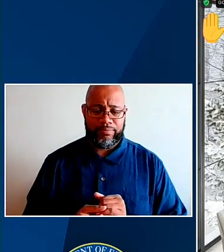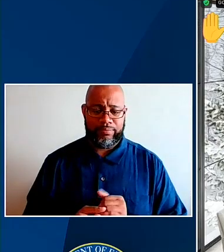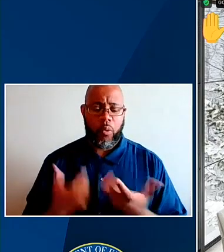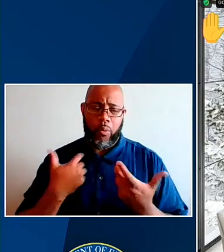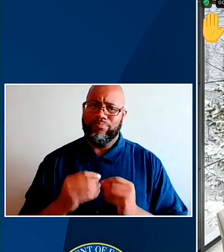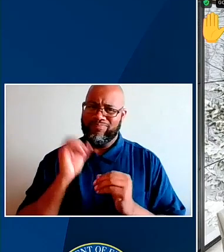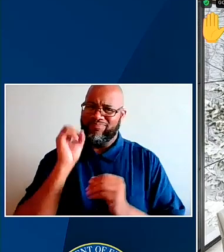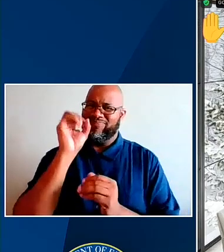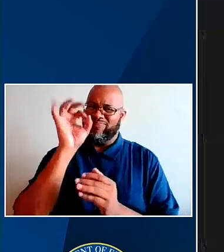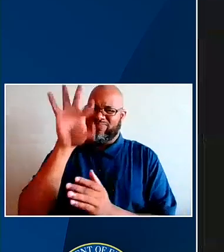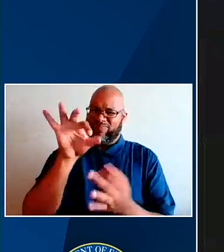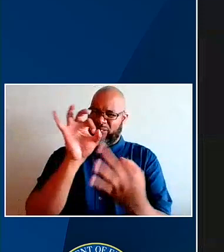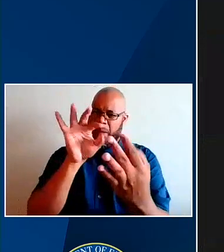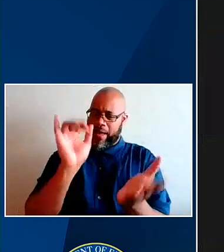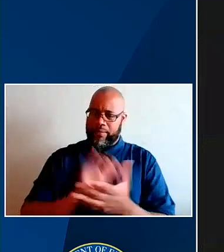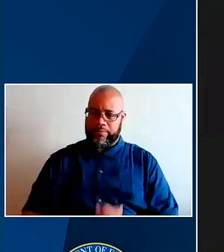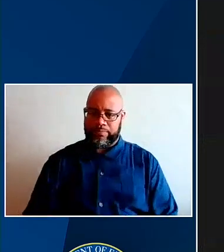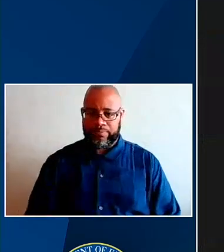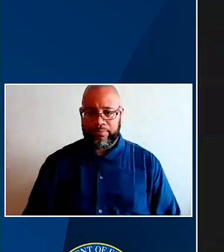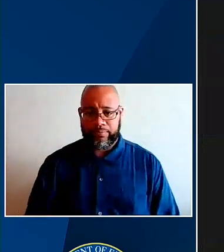that back.